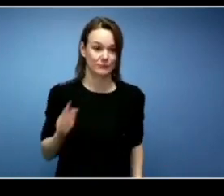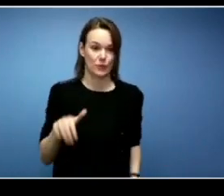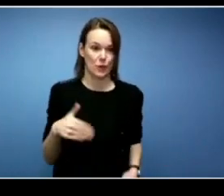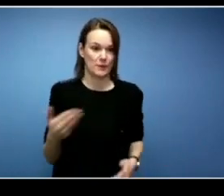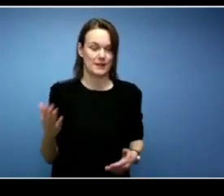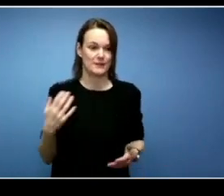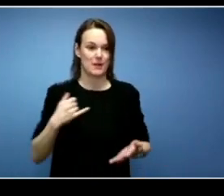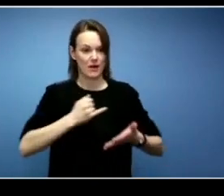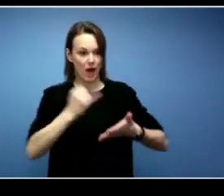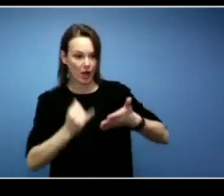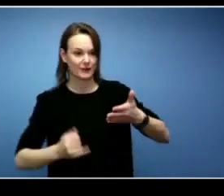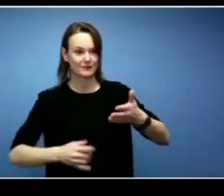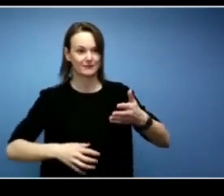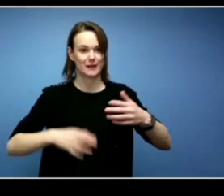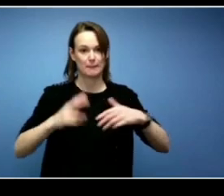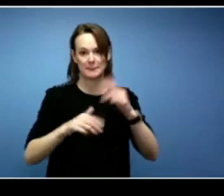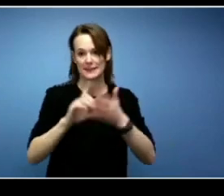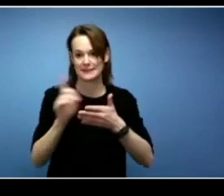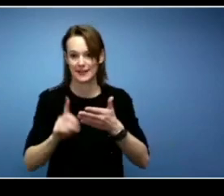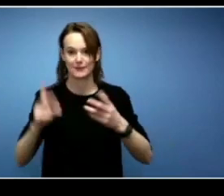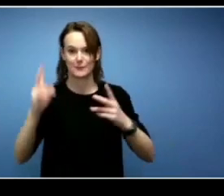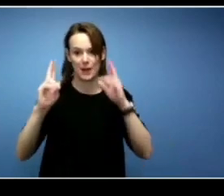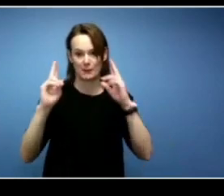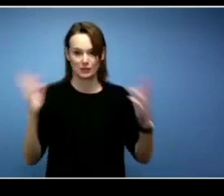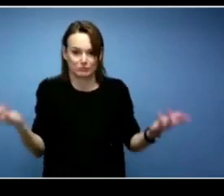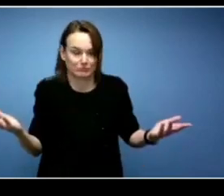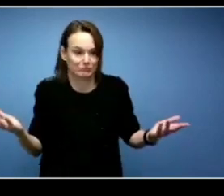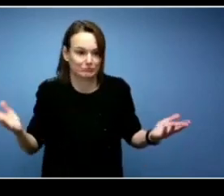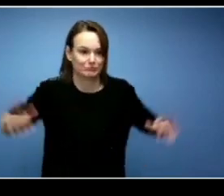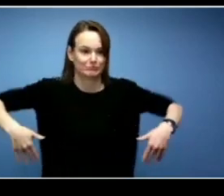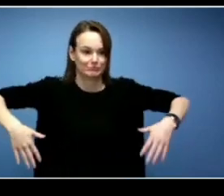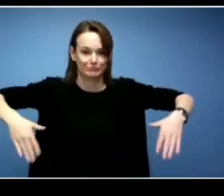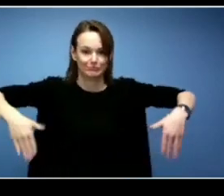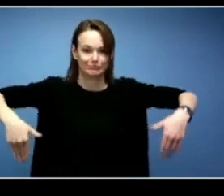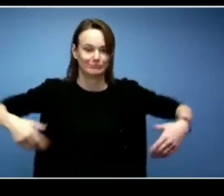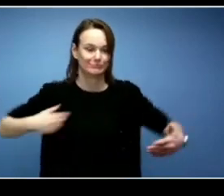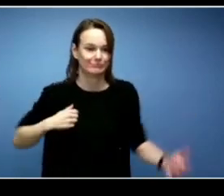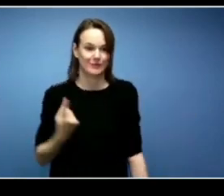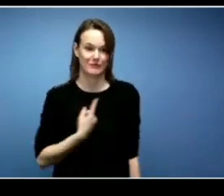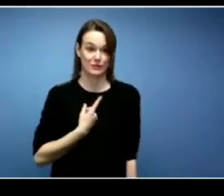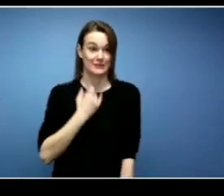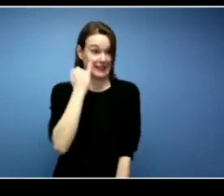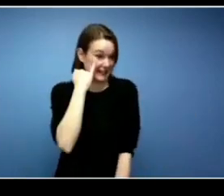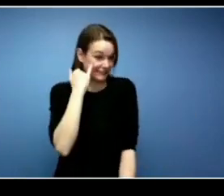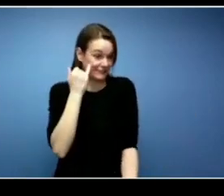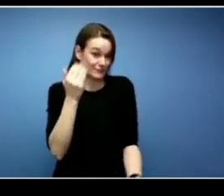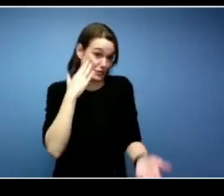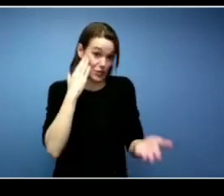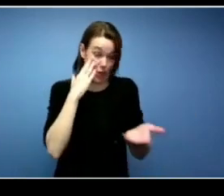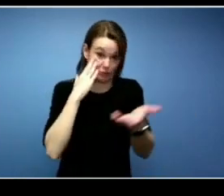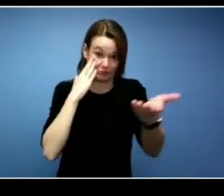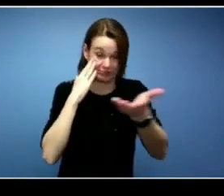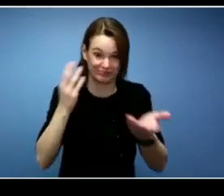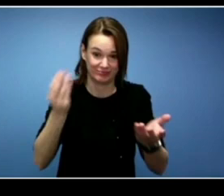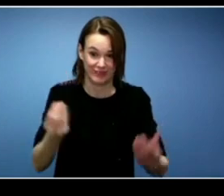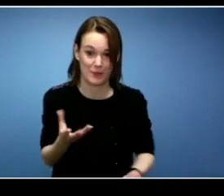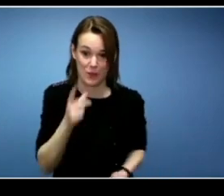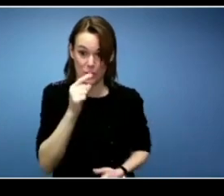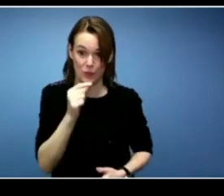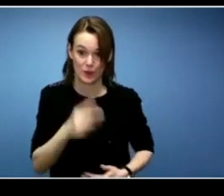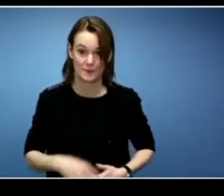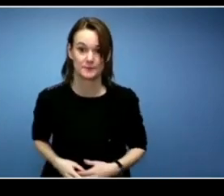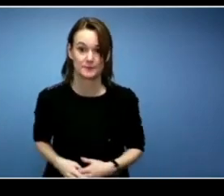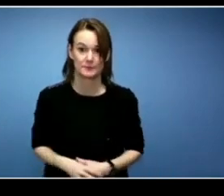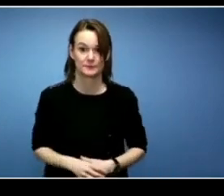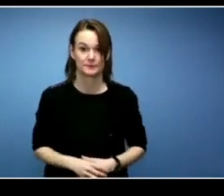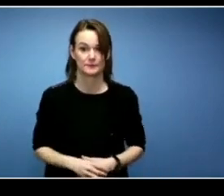Black architect, graphic designer / barber doing this before, right? So I think that would definitely help me going forward, If you have any,